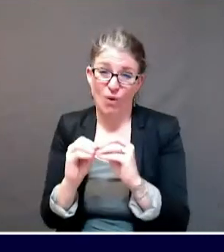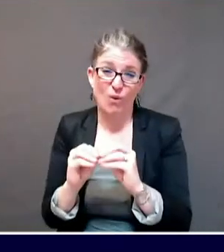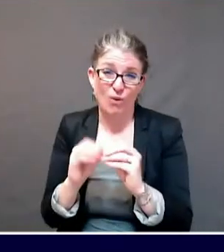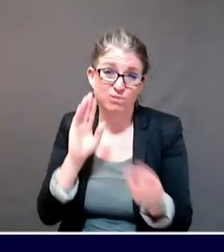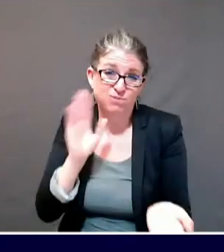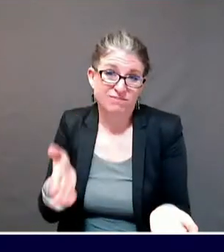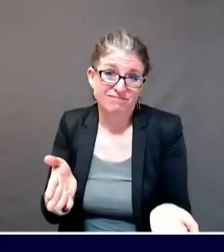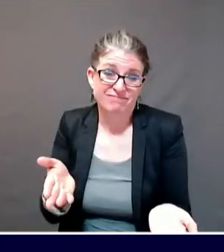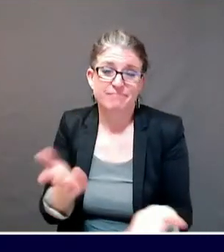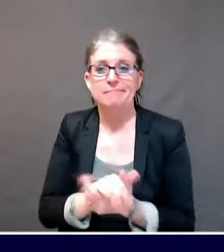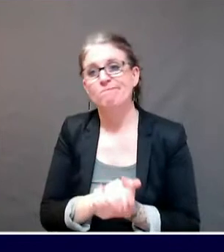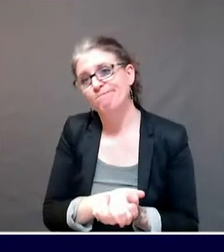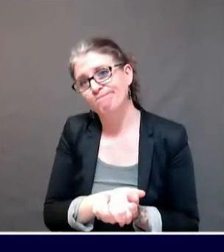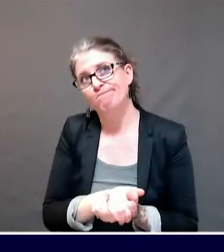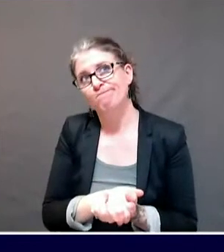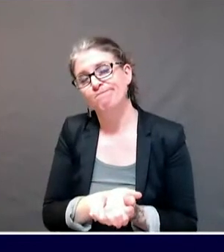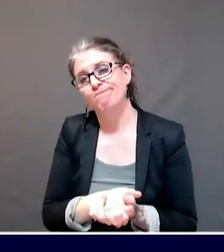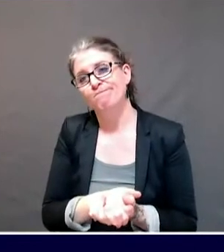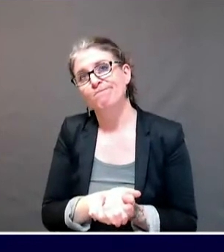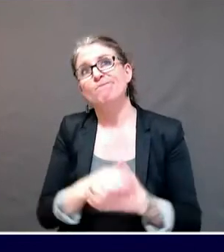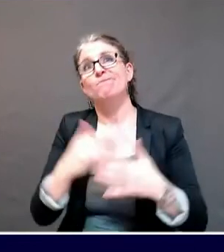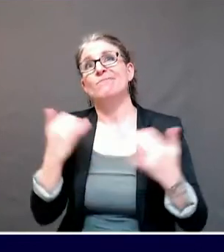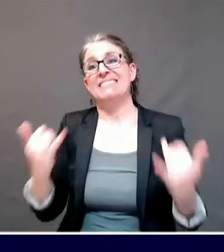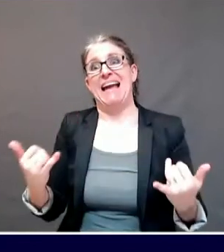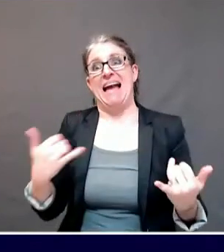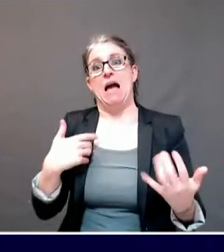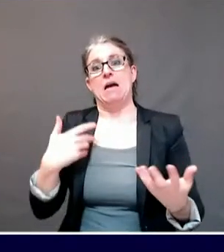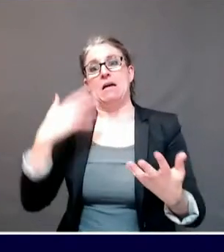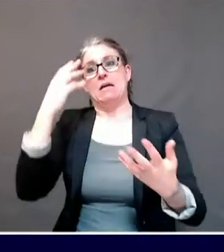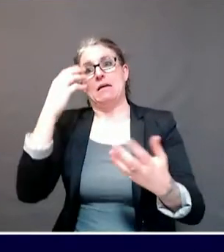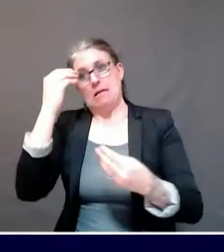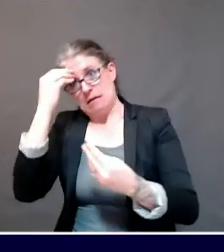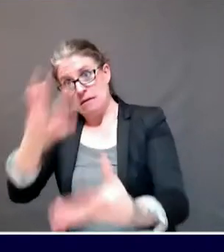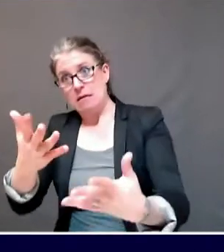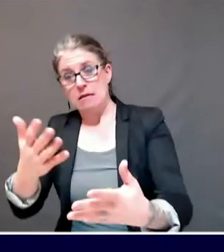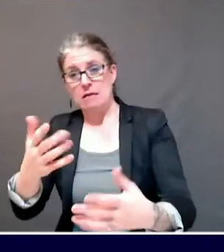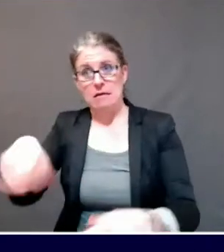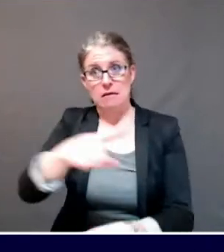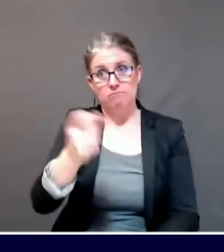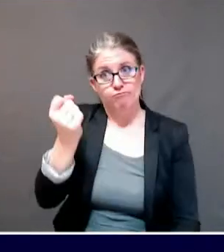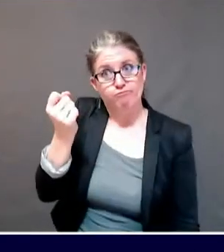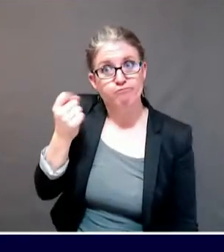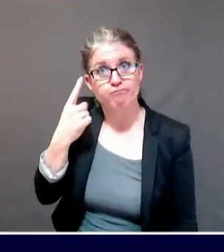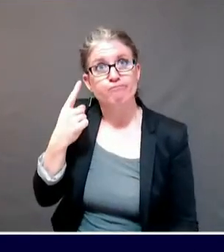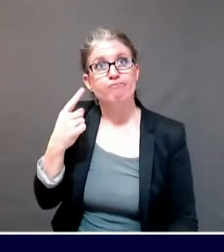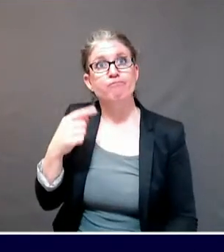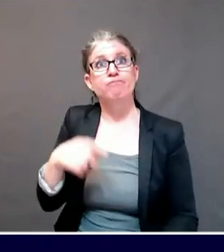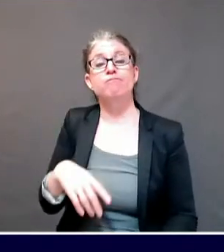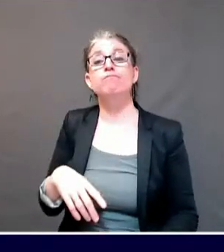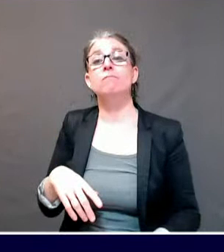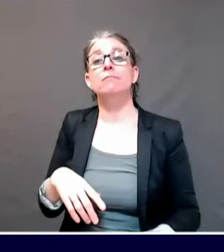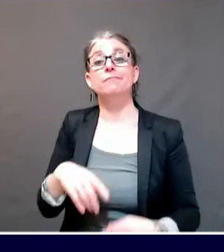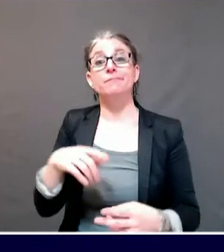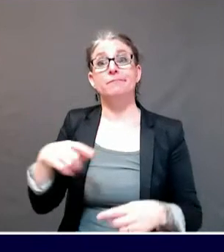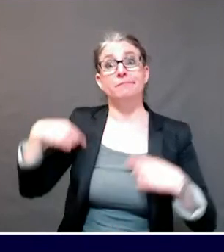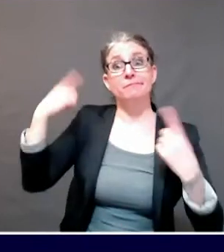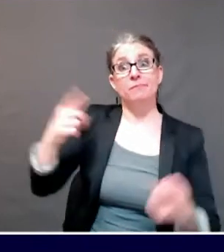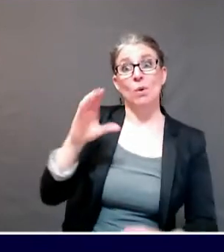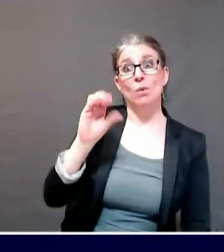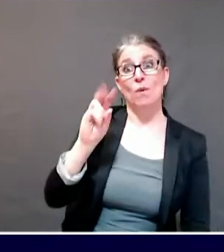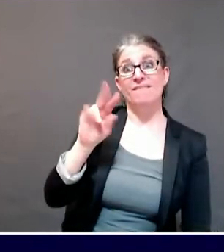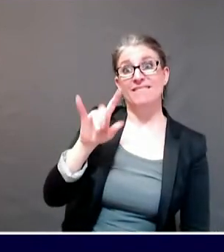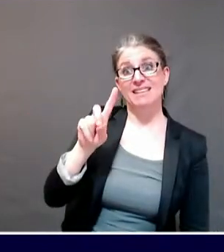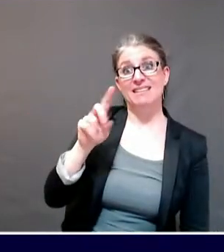spread, this new strain, spreads the same way as do other current